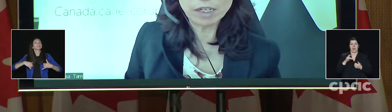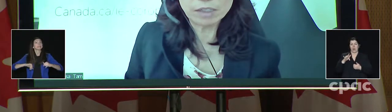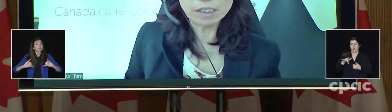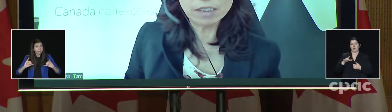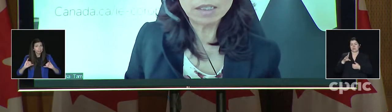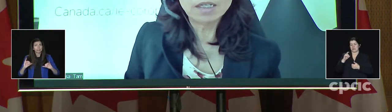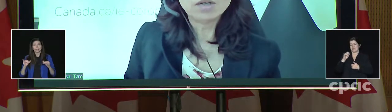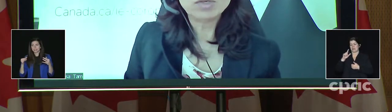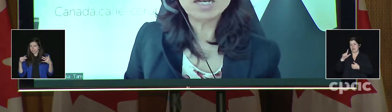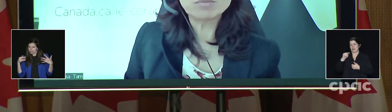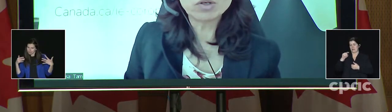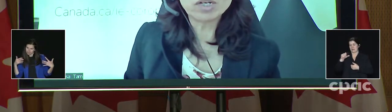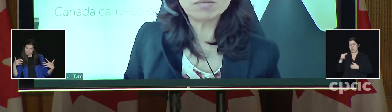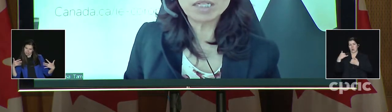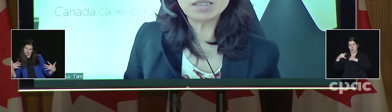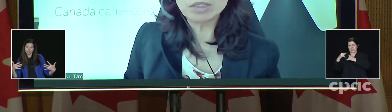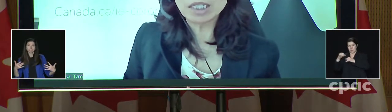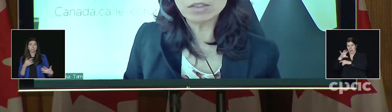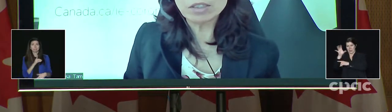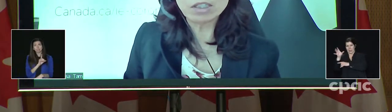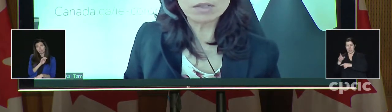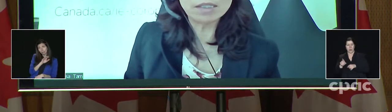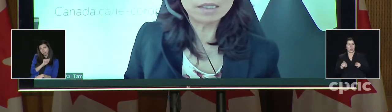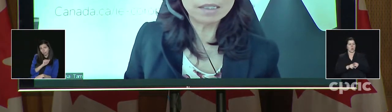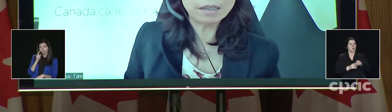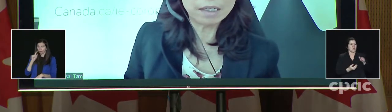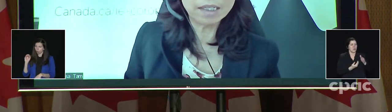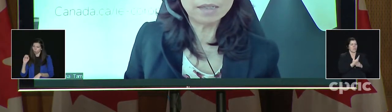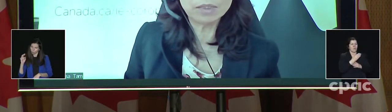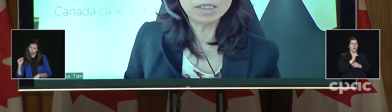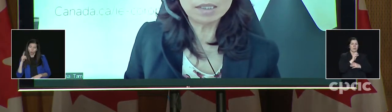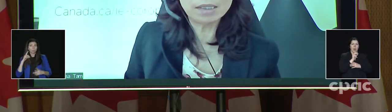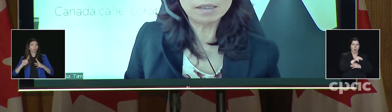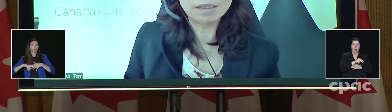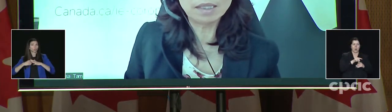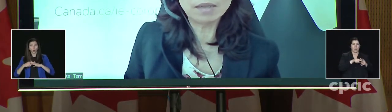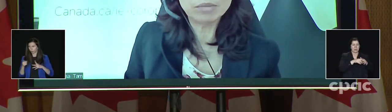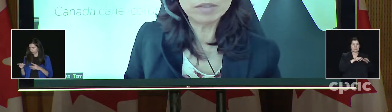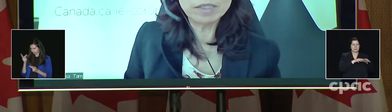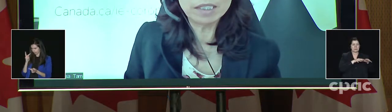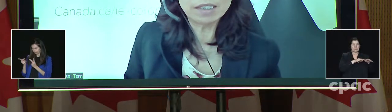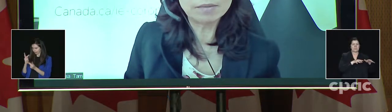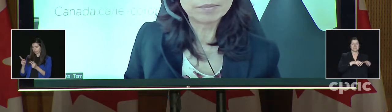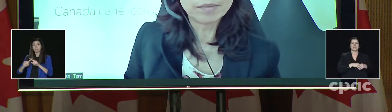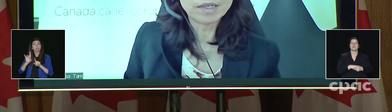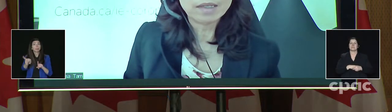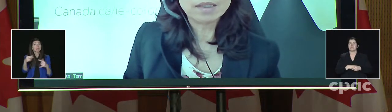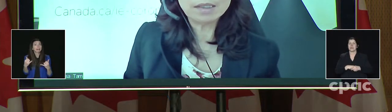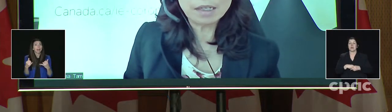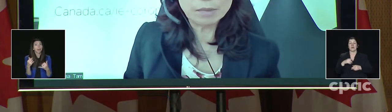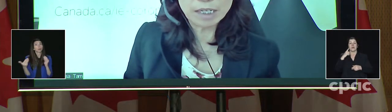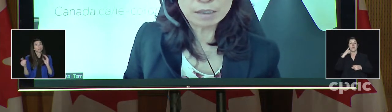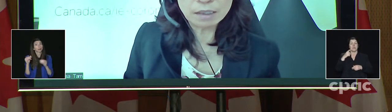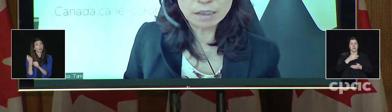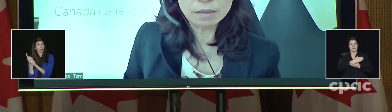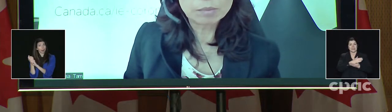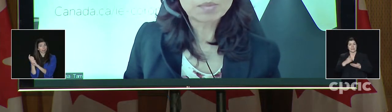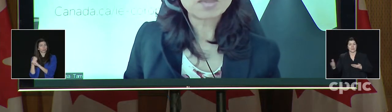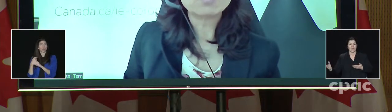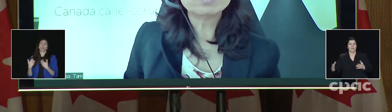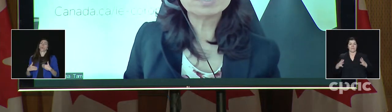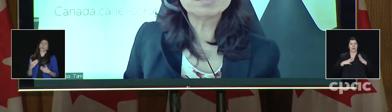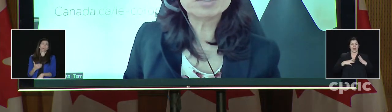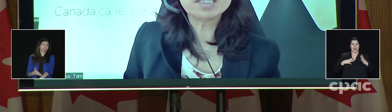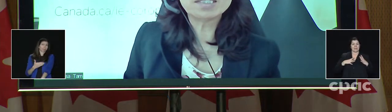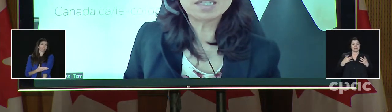Omicron variant, we have more and better protections going into this holiday and winter season than previously. This time last year,